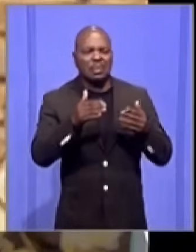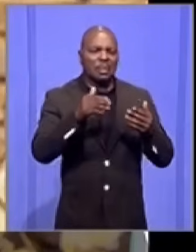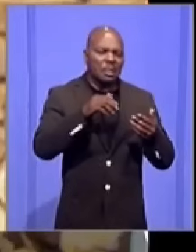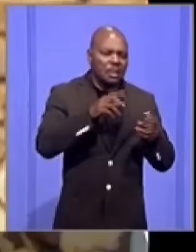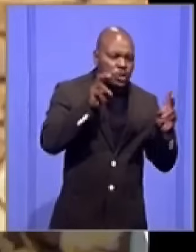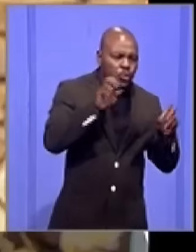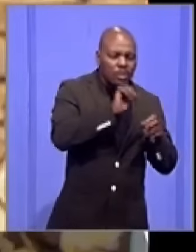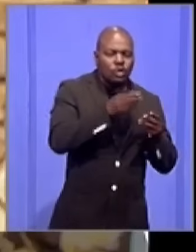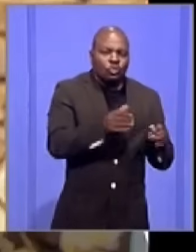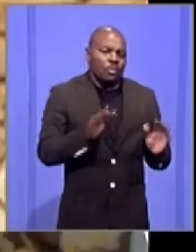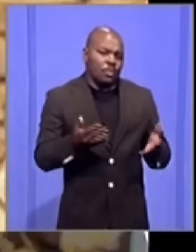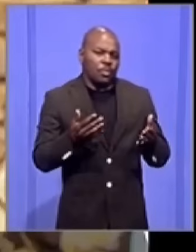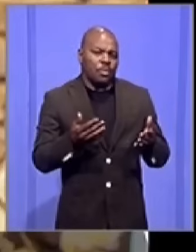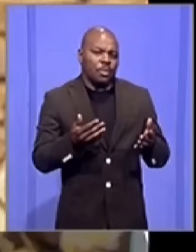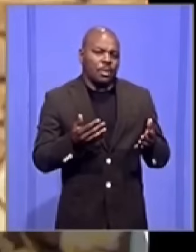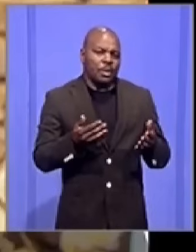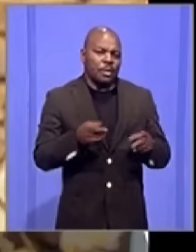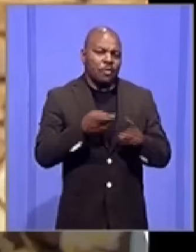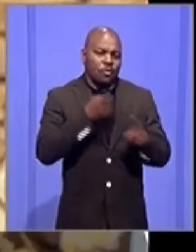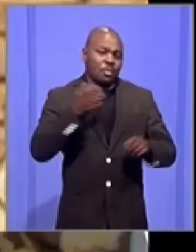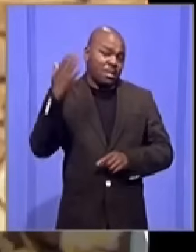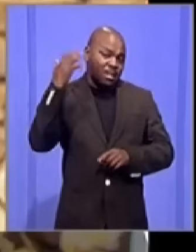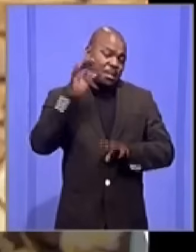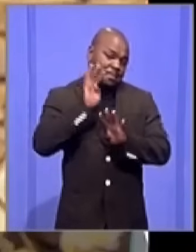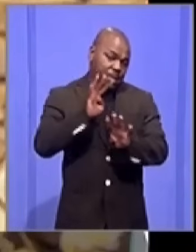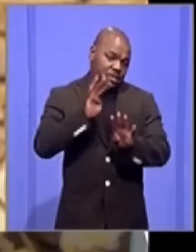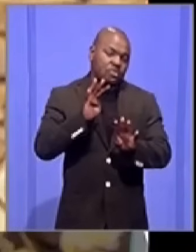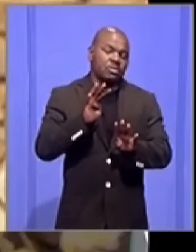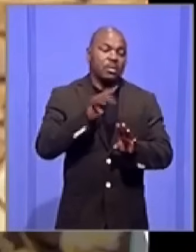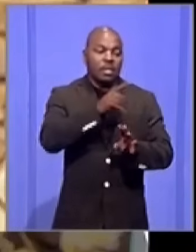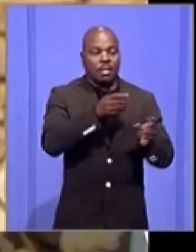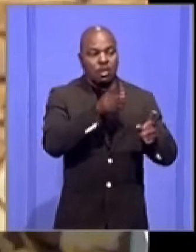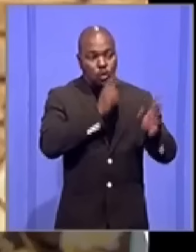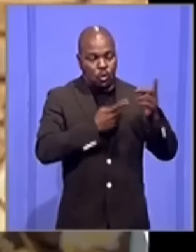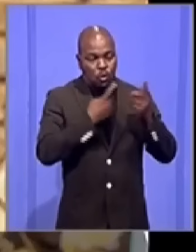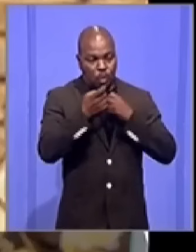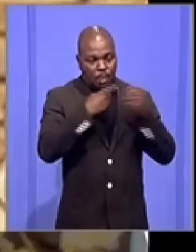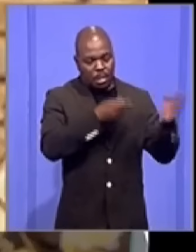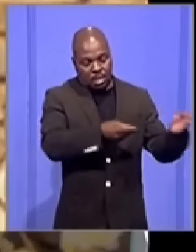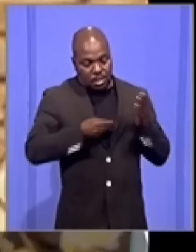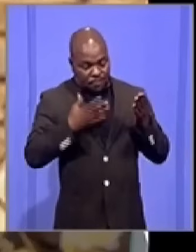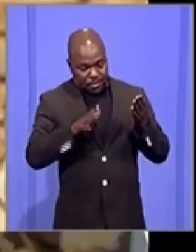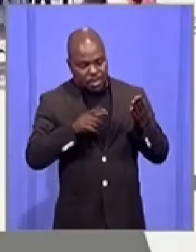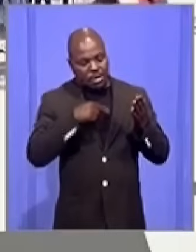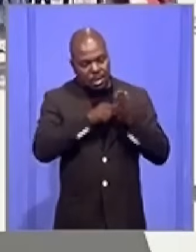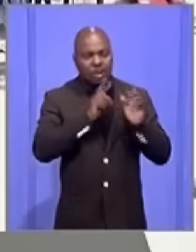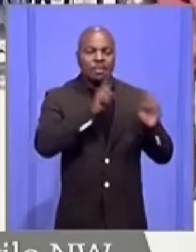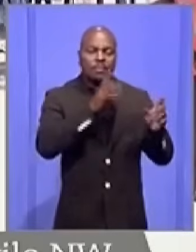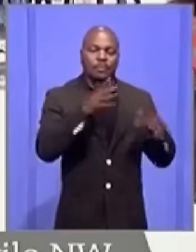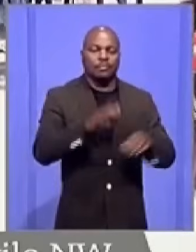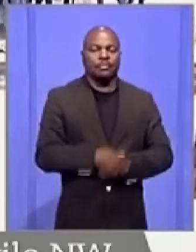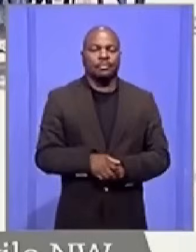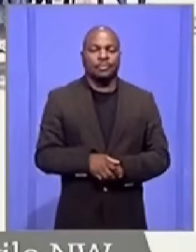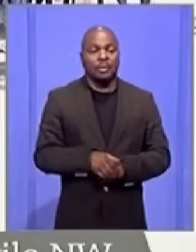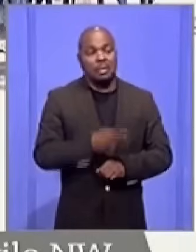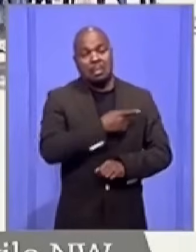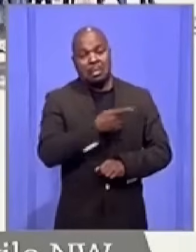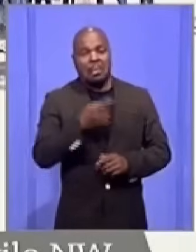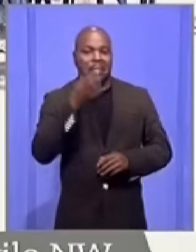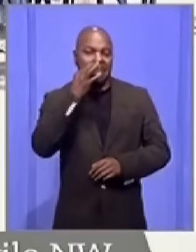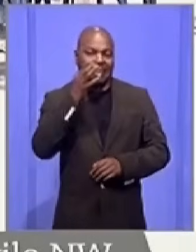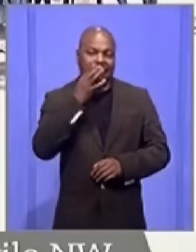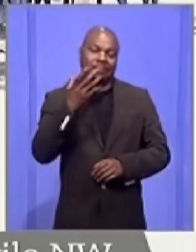raised emanating from the previous march which the memorandum we have also responded to badiri bano ba re